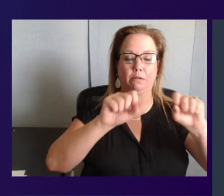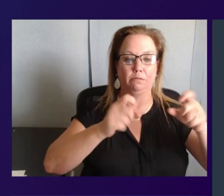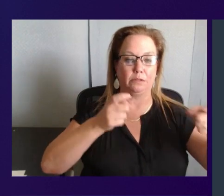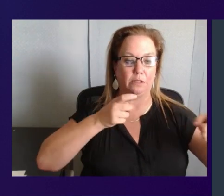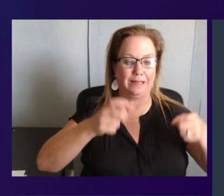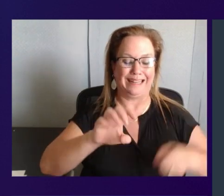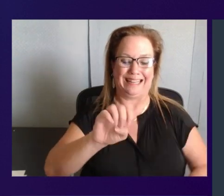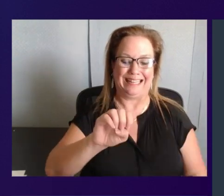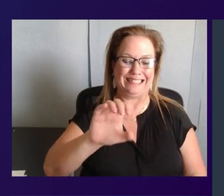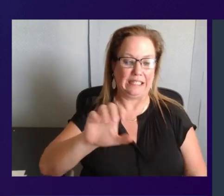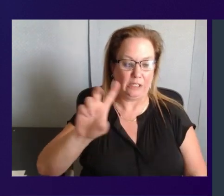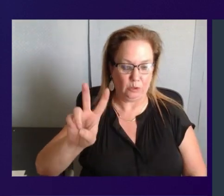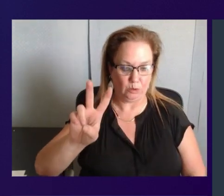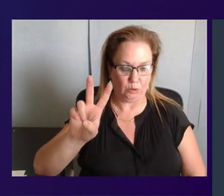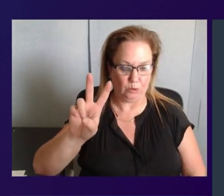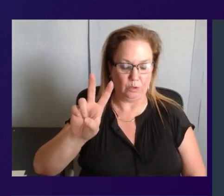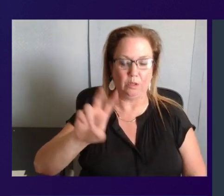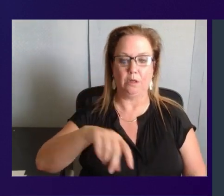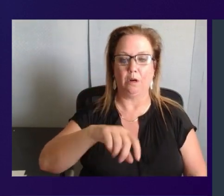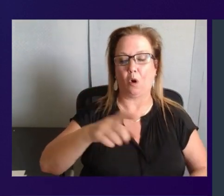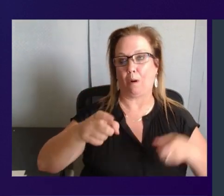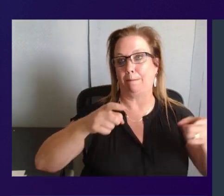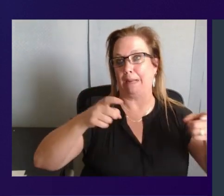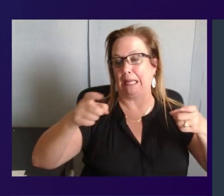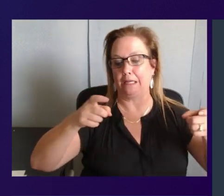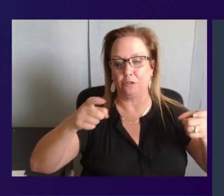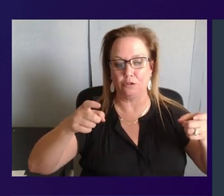EC2 or managed